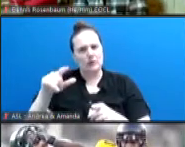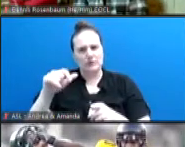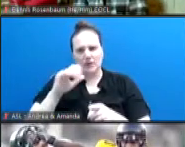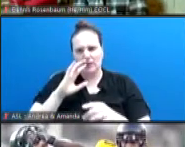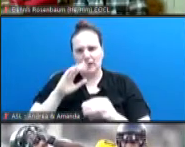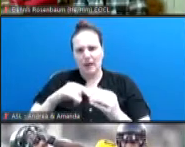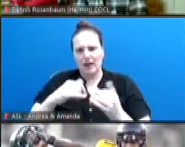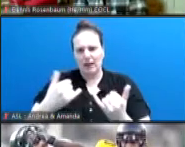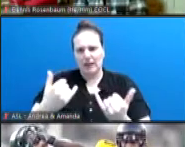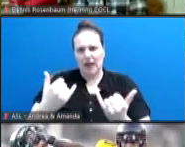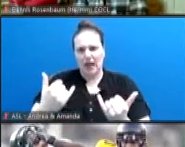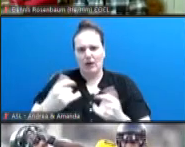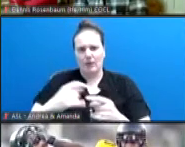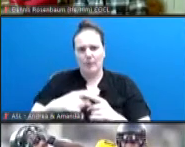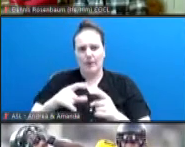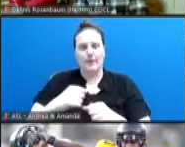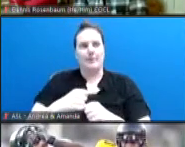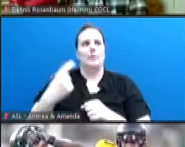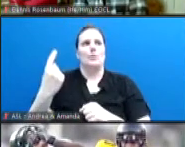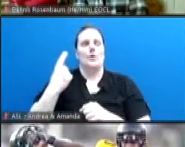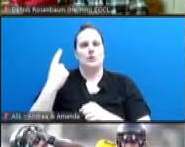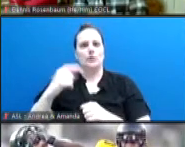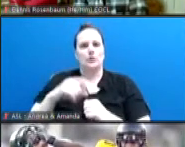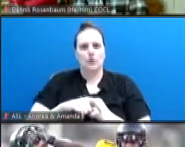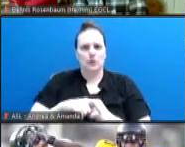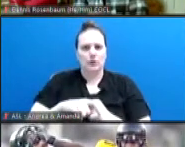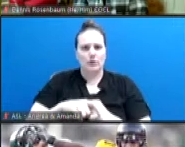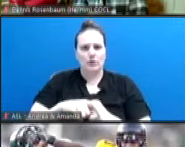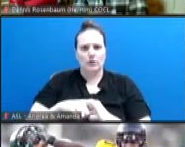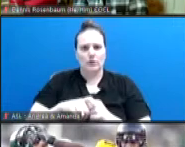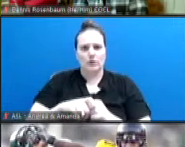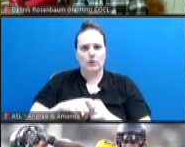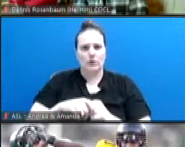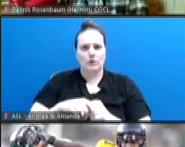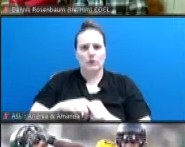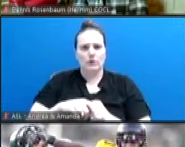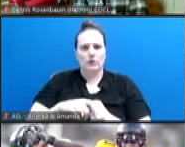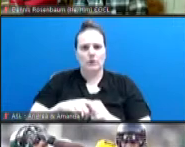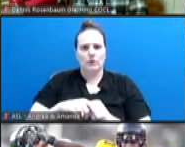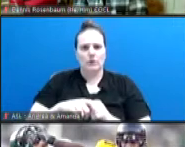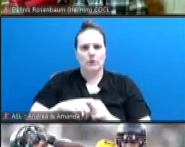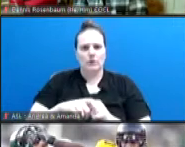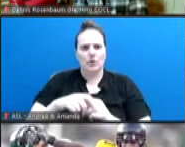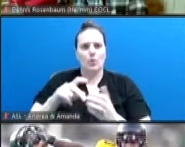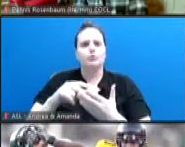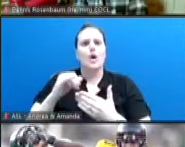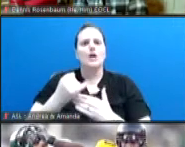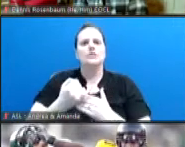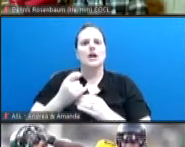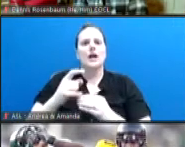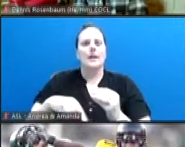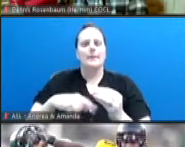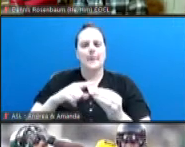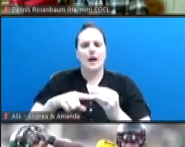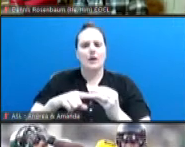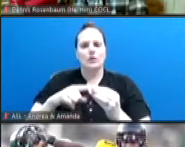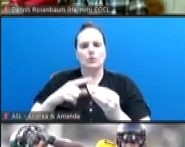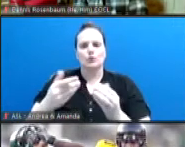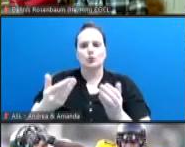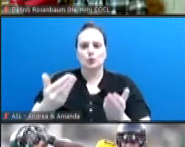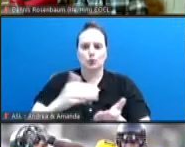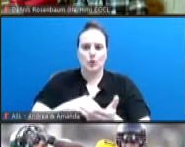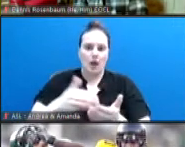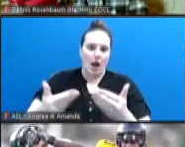but it made me wonder, the project about rehiring